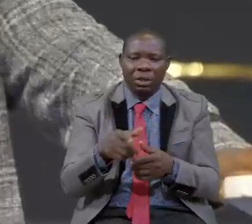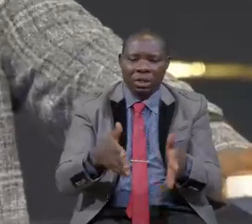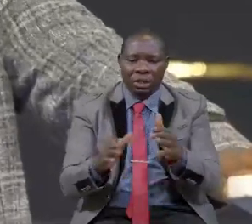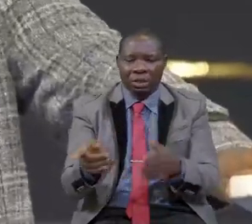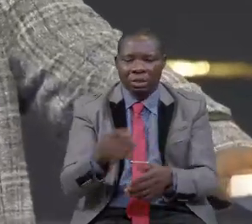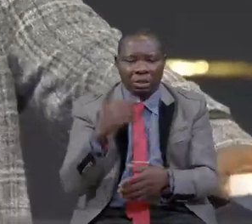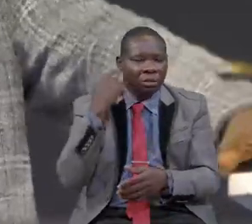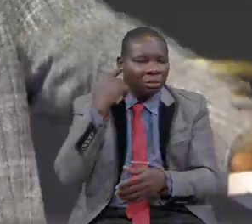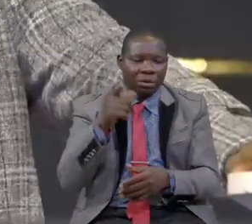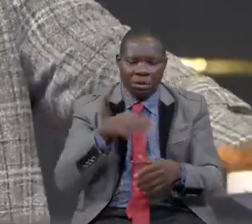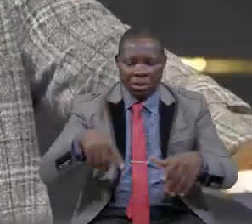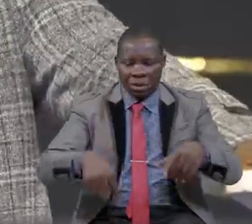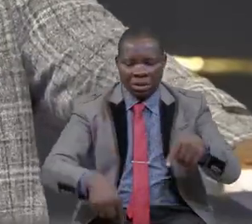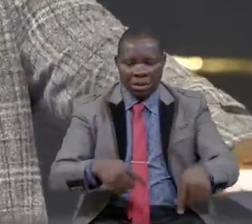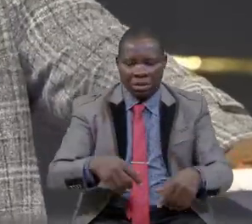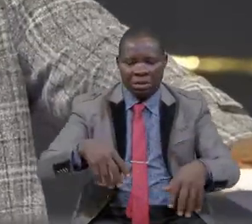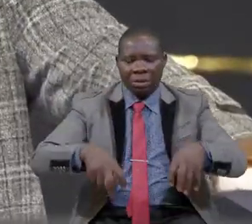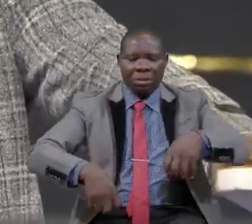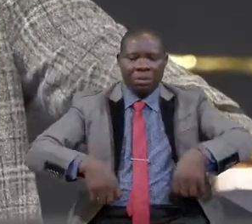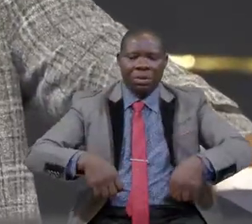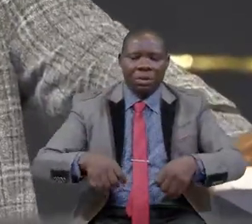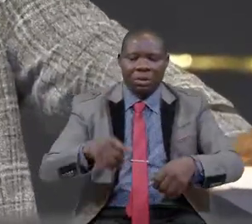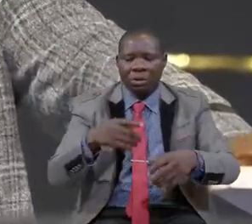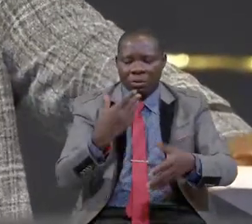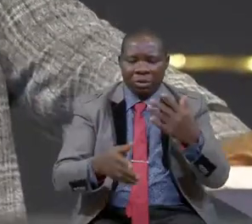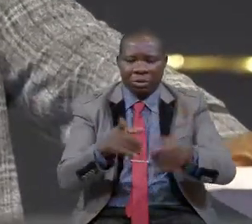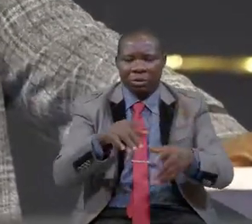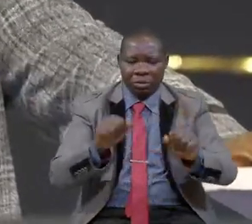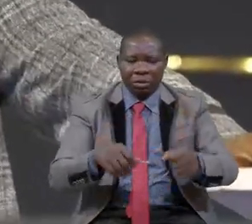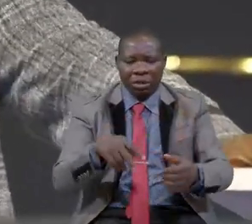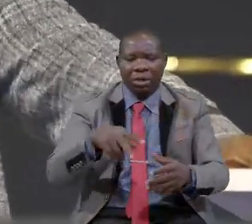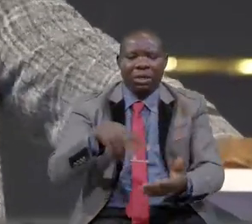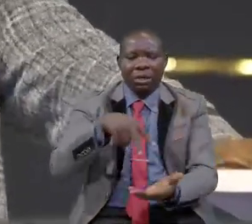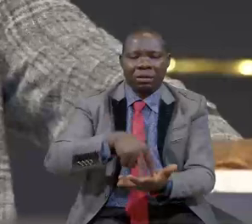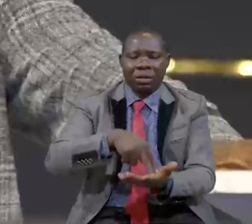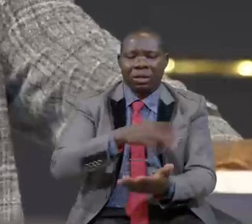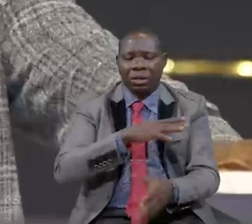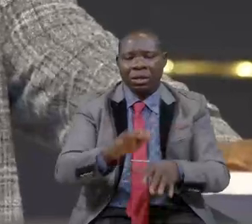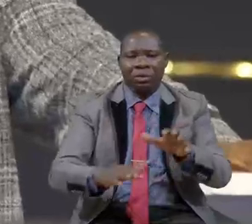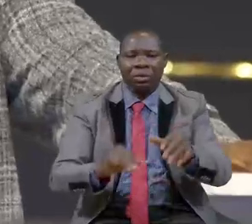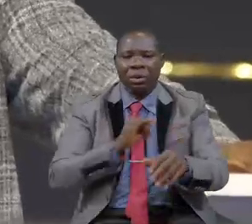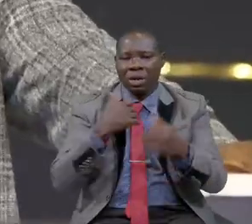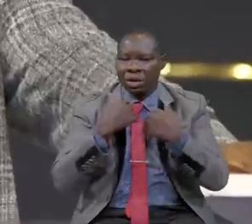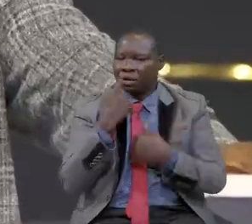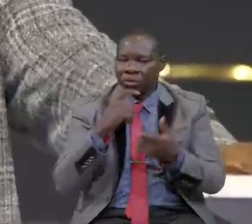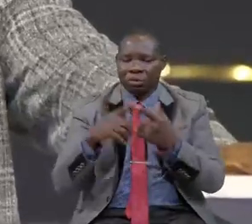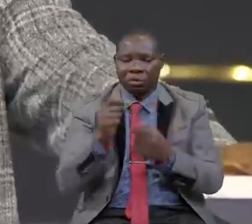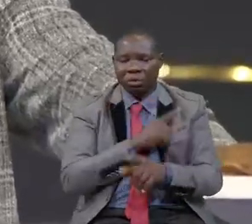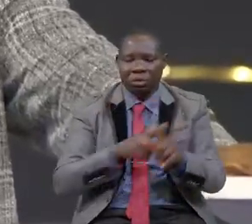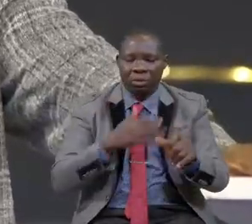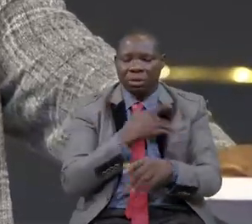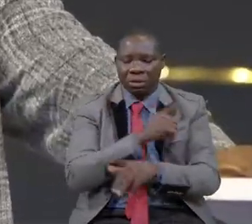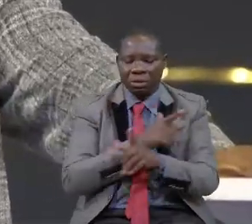whatever. You can now rise up and walk. I have already spoken to the Lord, and the Lord has